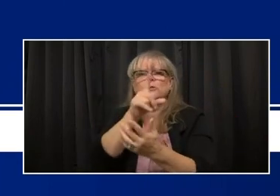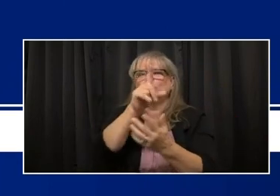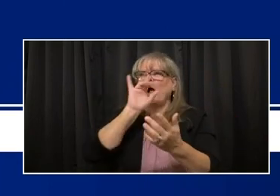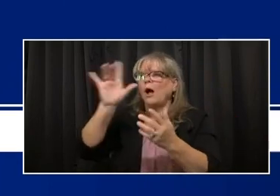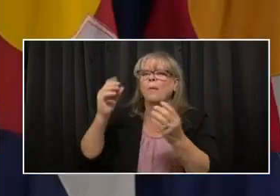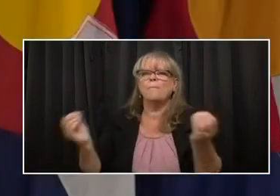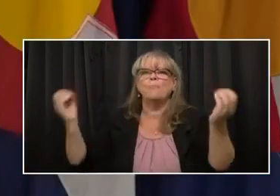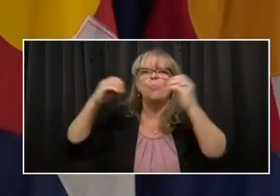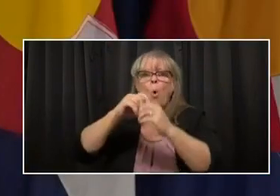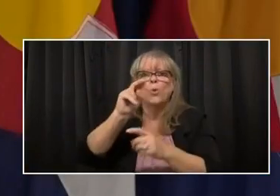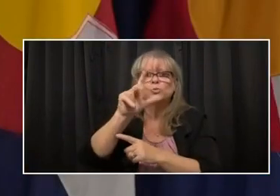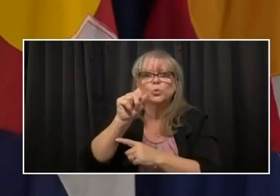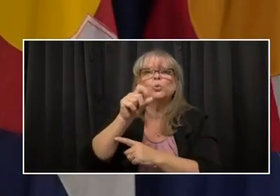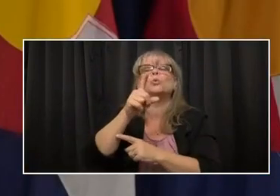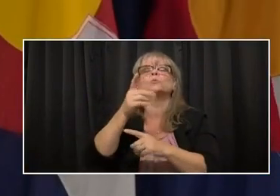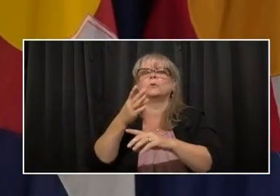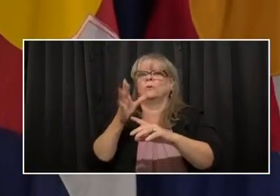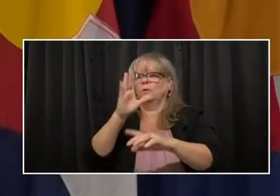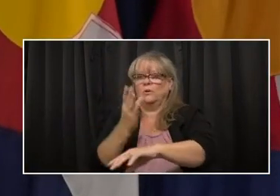you very much.